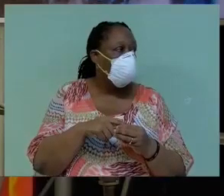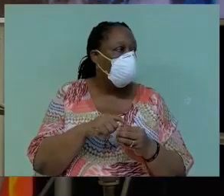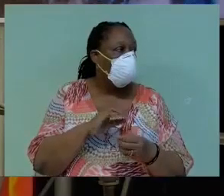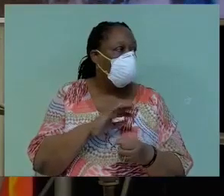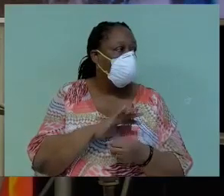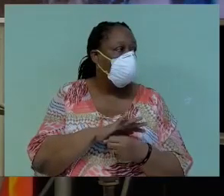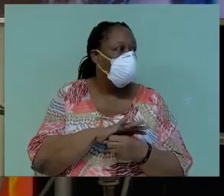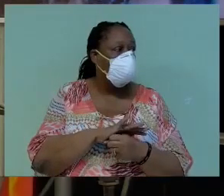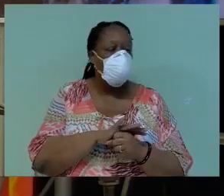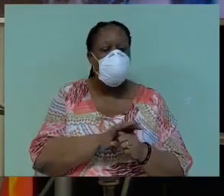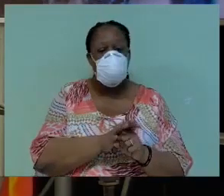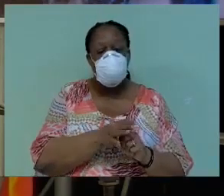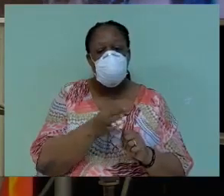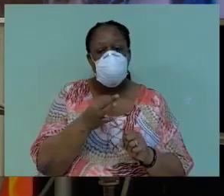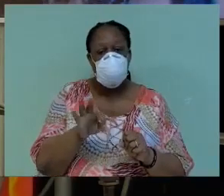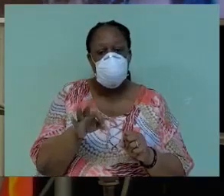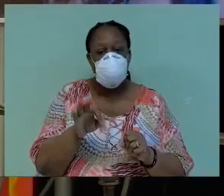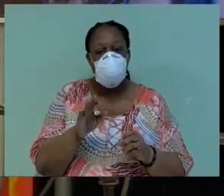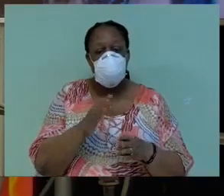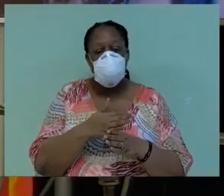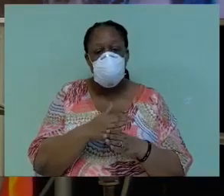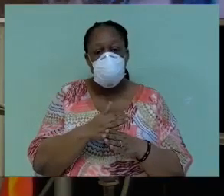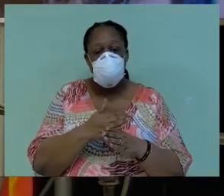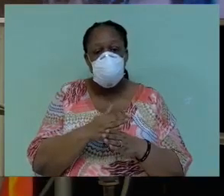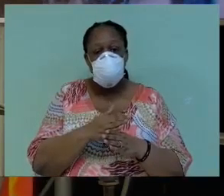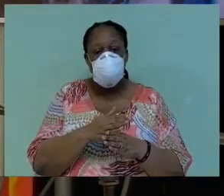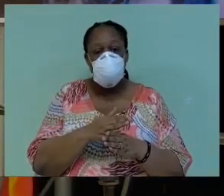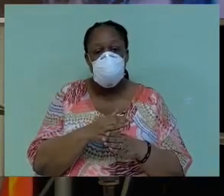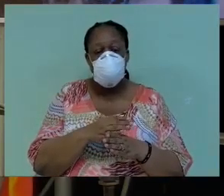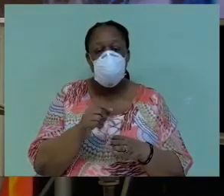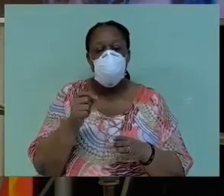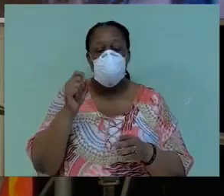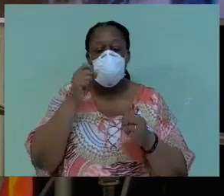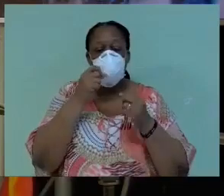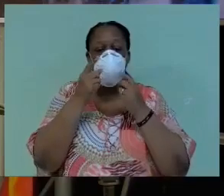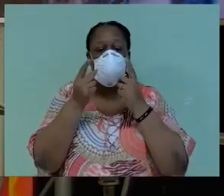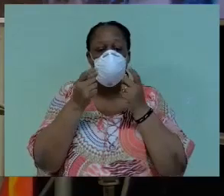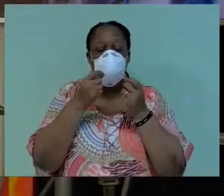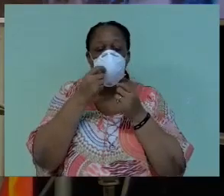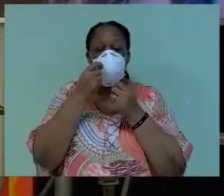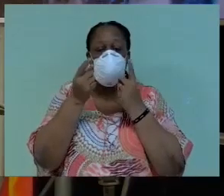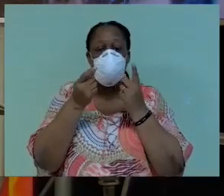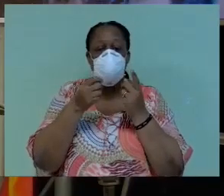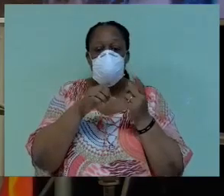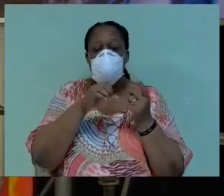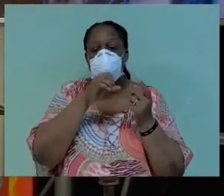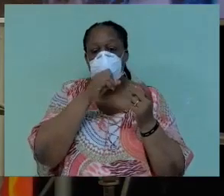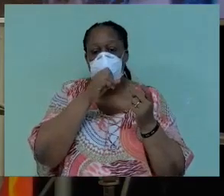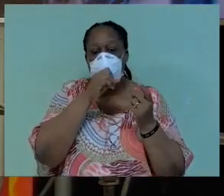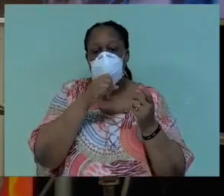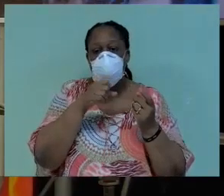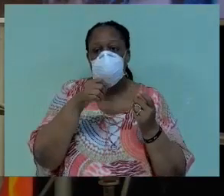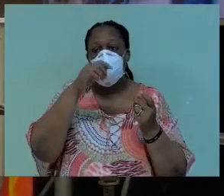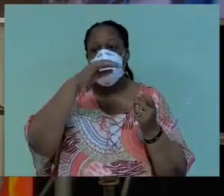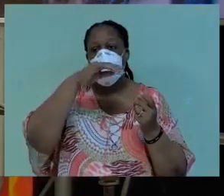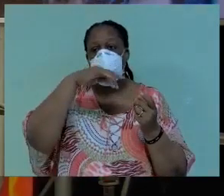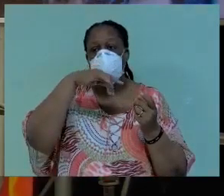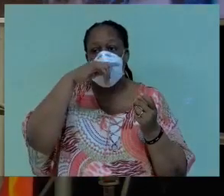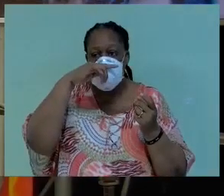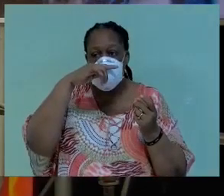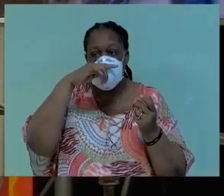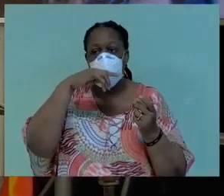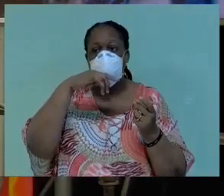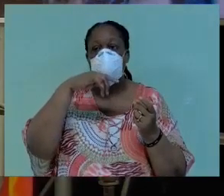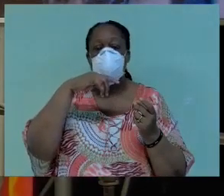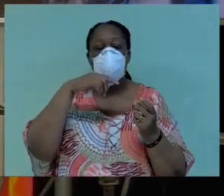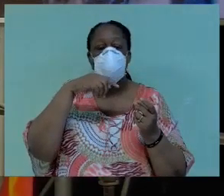by respiratory droplets. And when you cough or sneeze or talk, these droplets can travel at least 3 feet. And that's one of